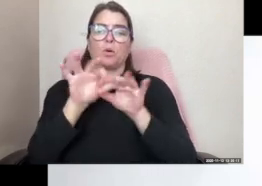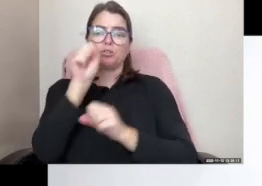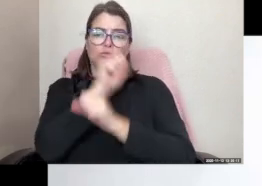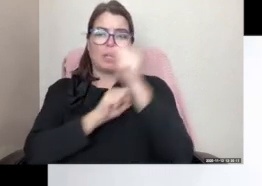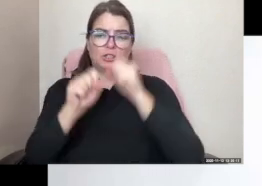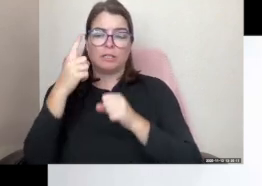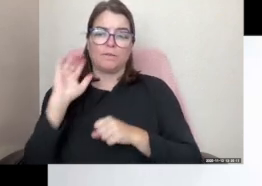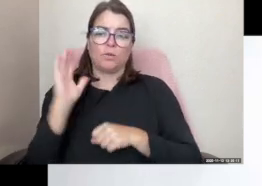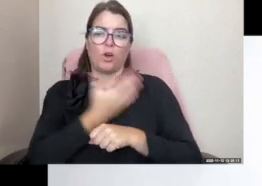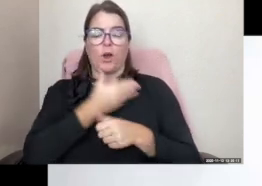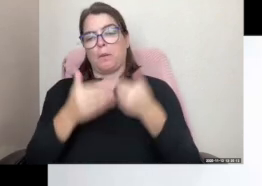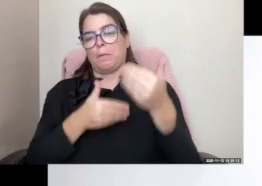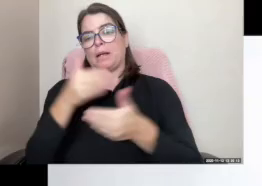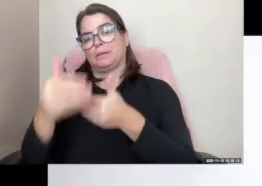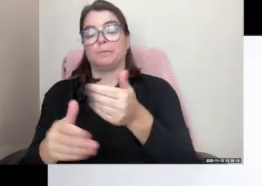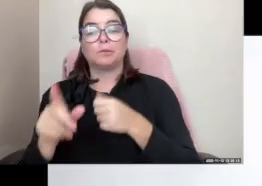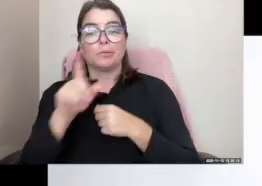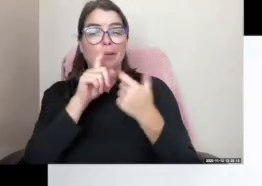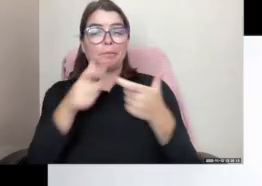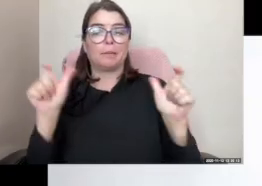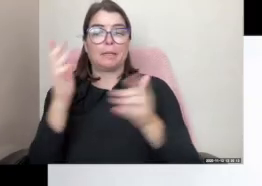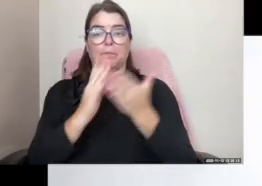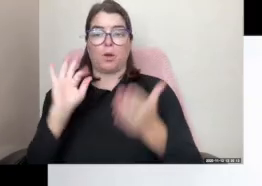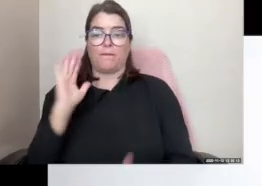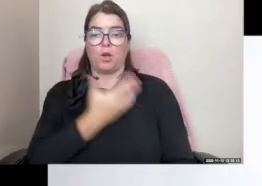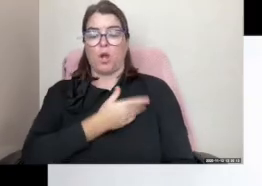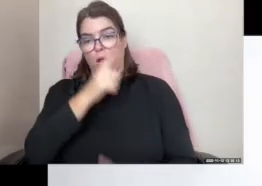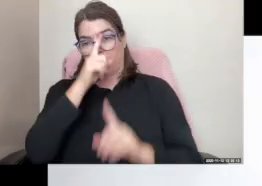of the tools in our toolbox. But incentives